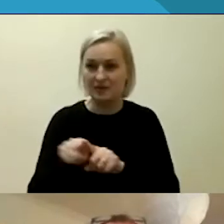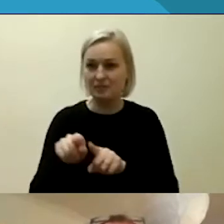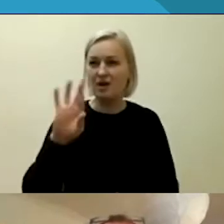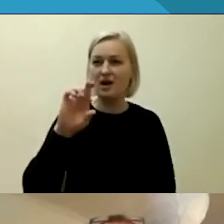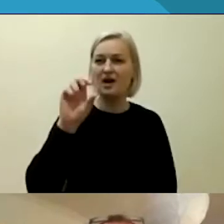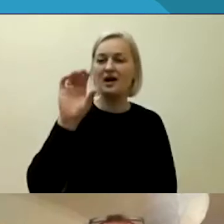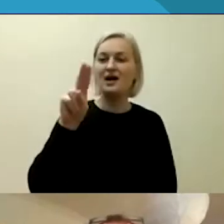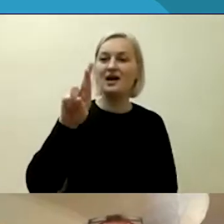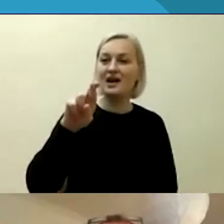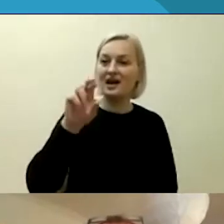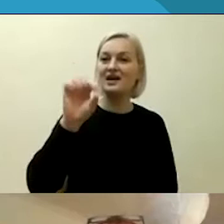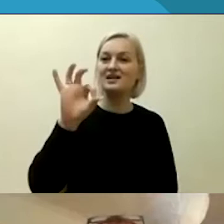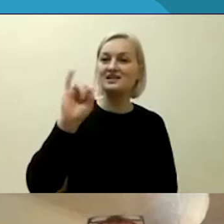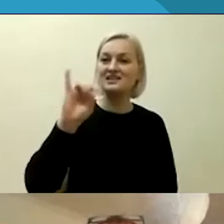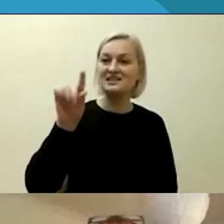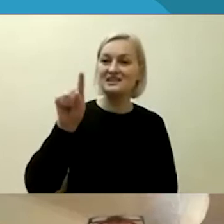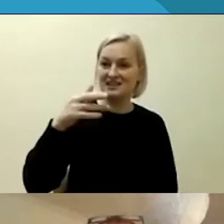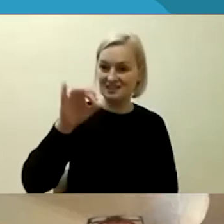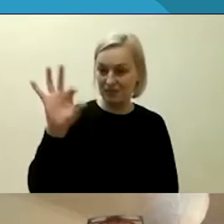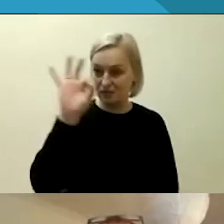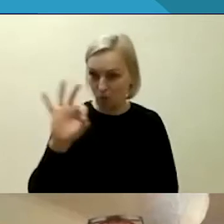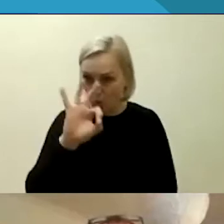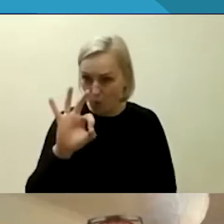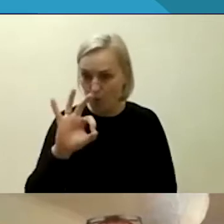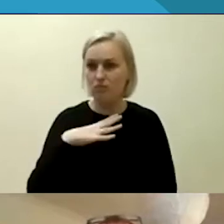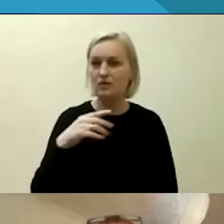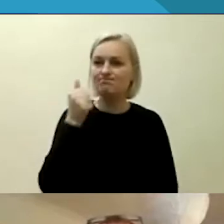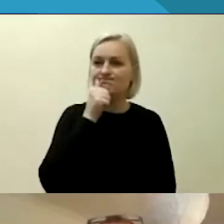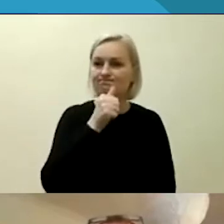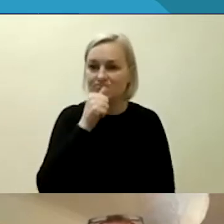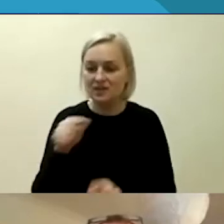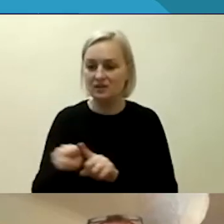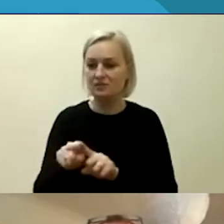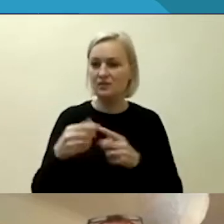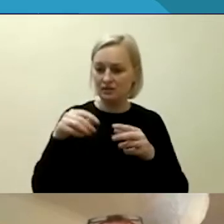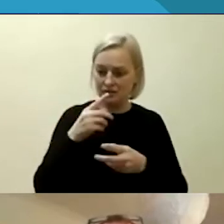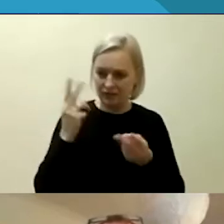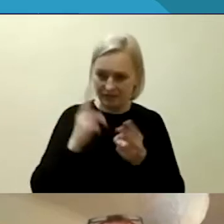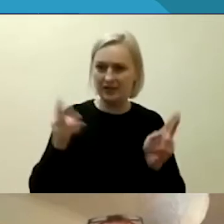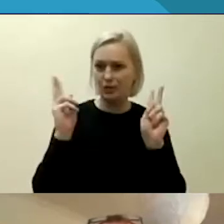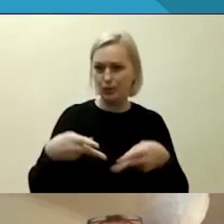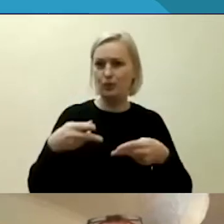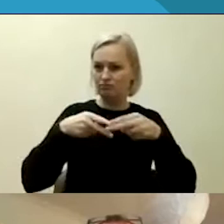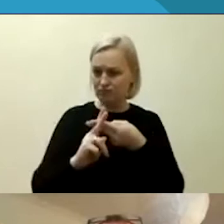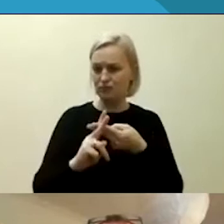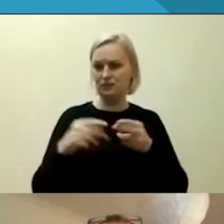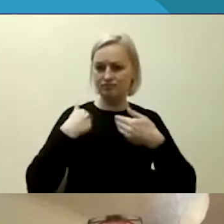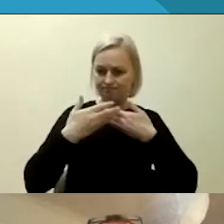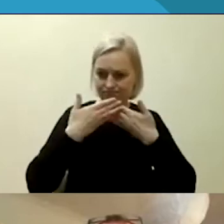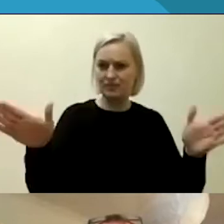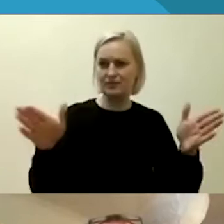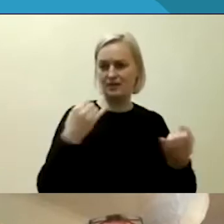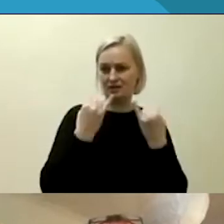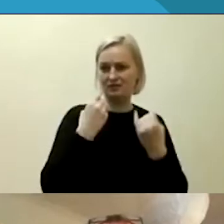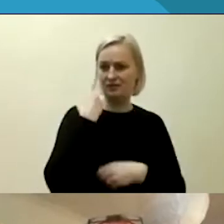policymakers, in public discourse, etc., such that minority ethnic experiences of racism and